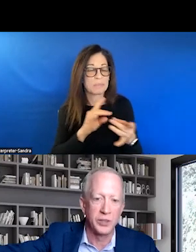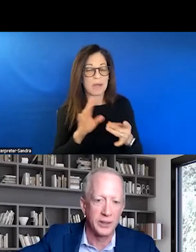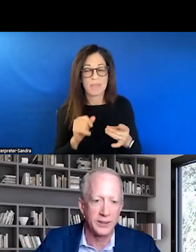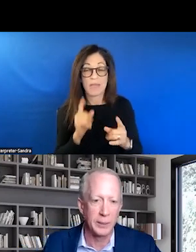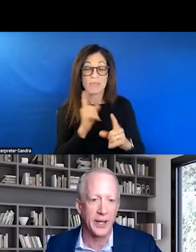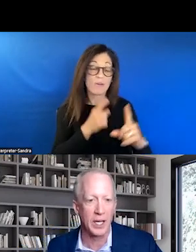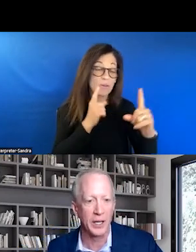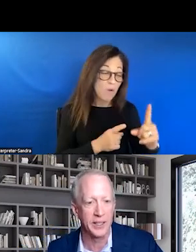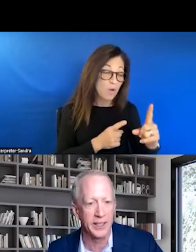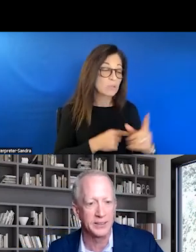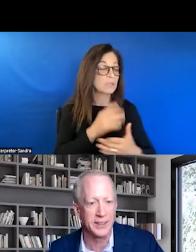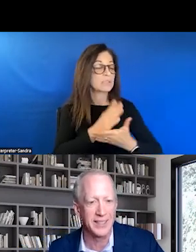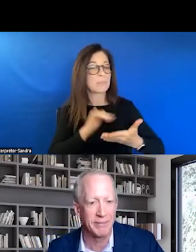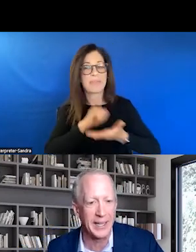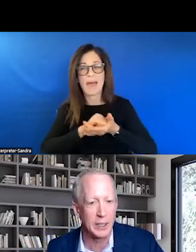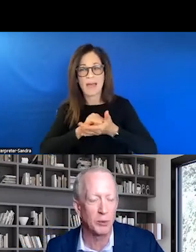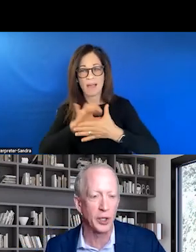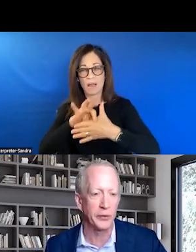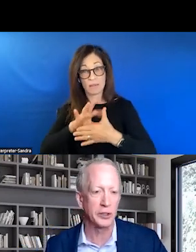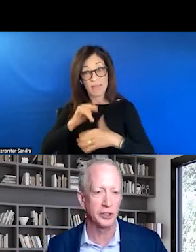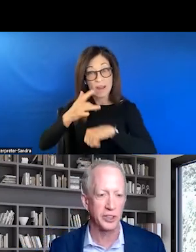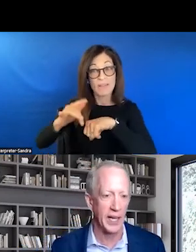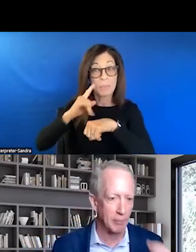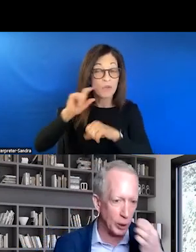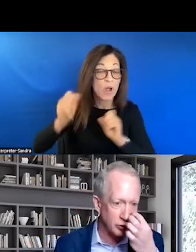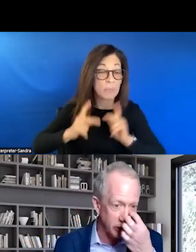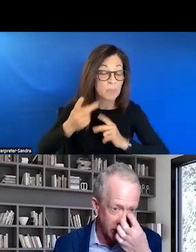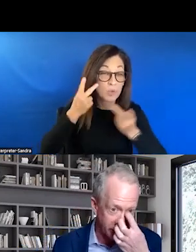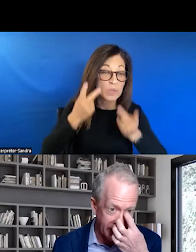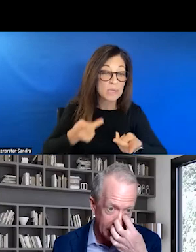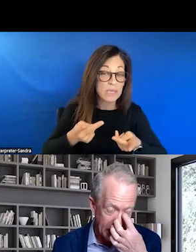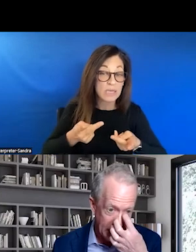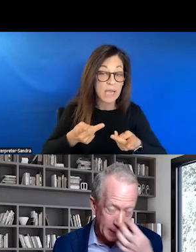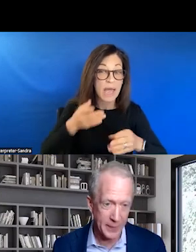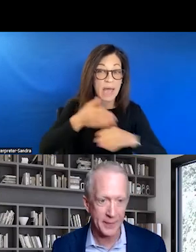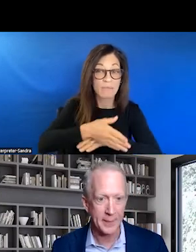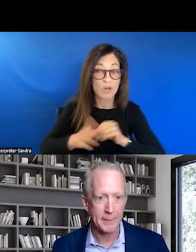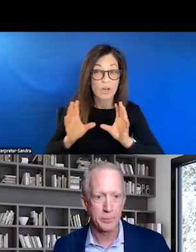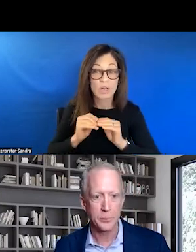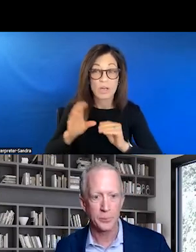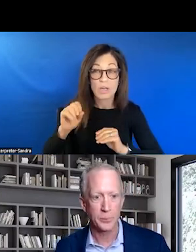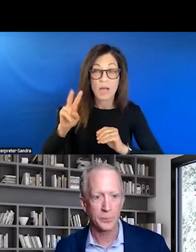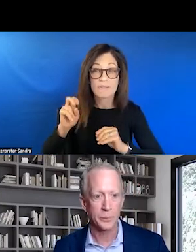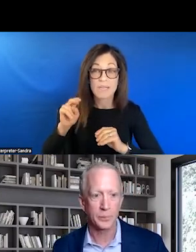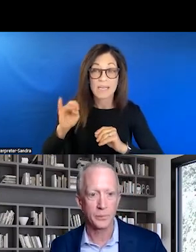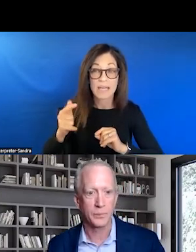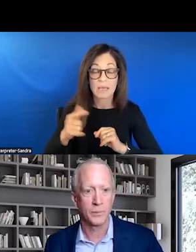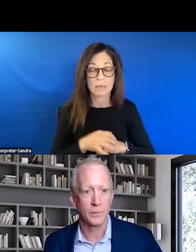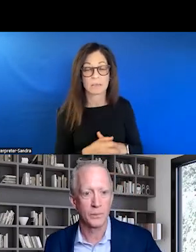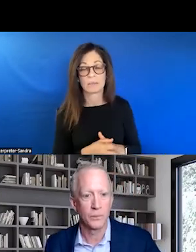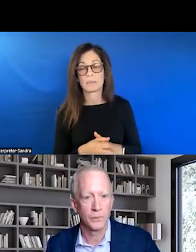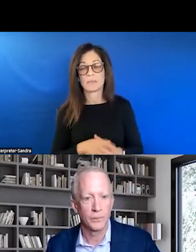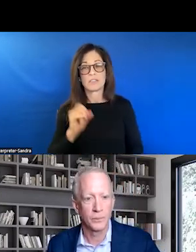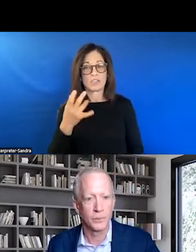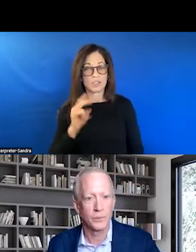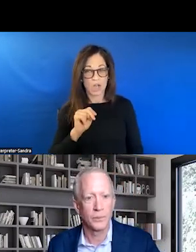goals and some of that content. Is that available for others to see at post the convening? Yeah, David, we just needed to make